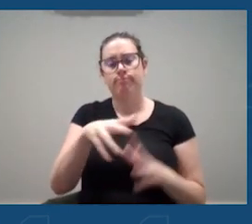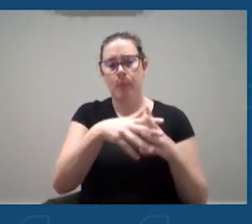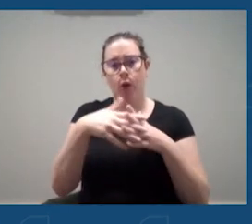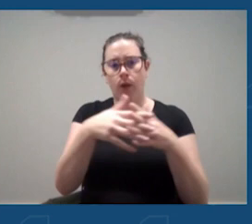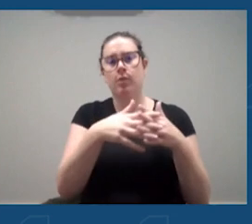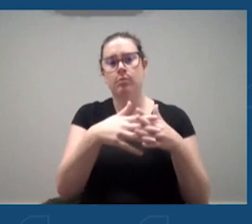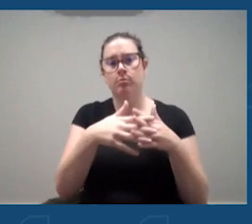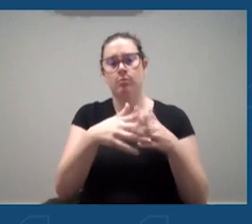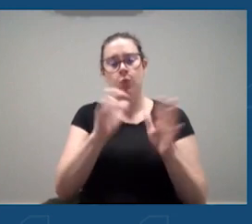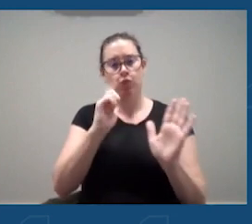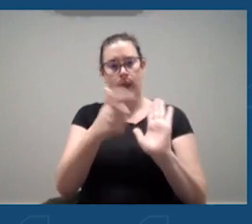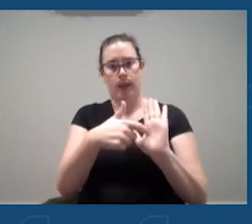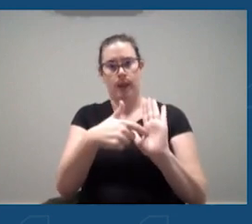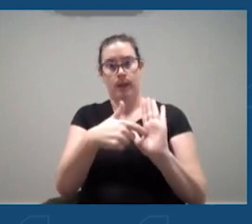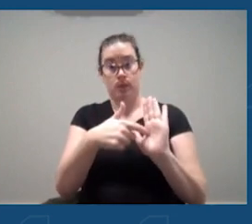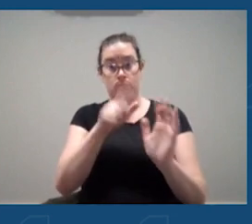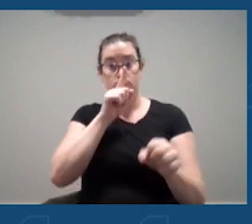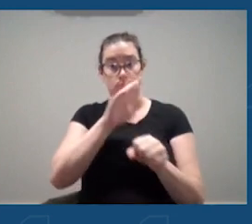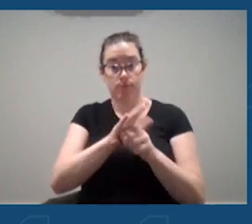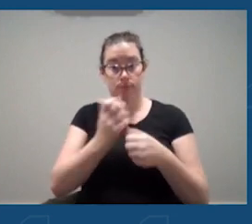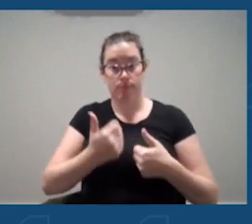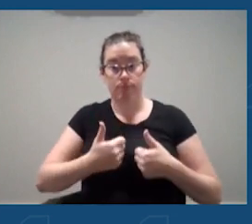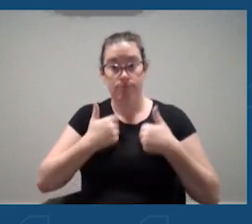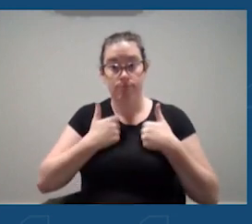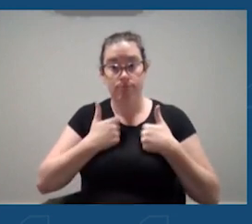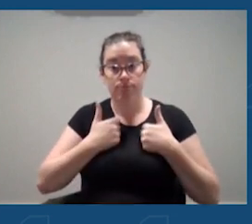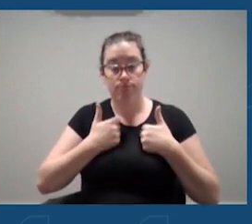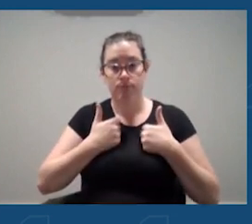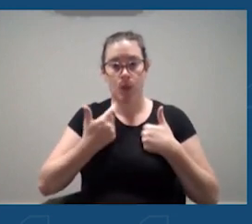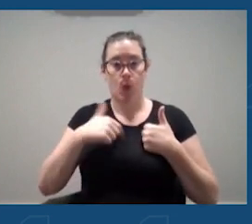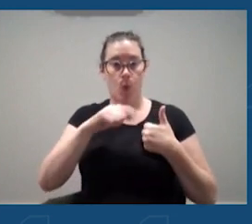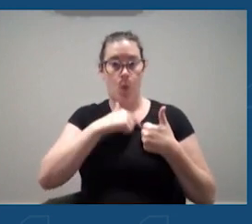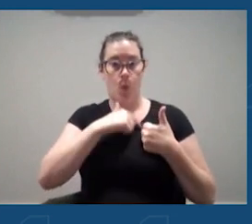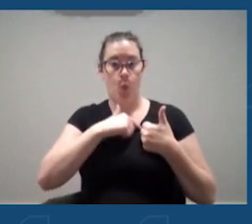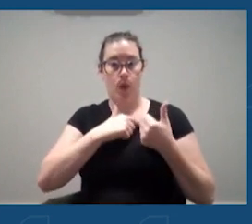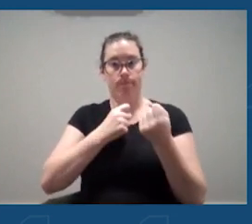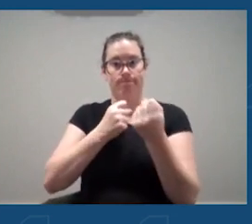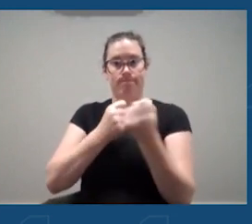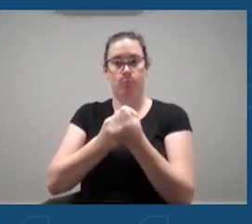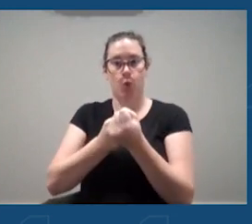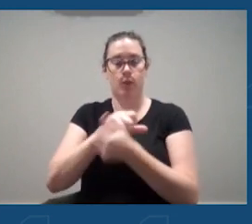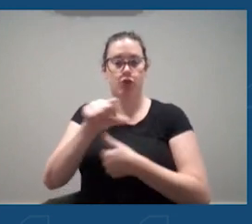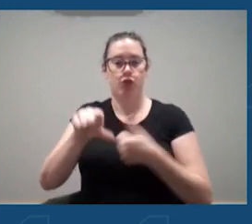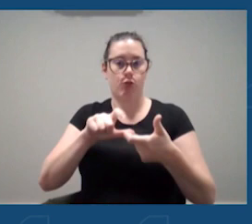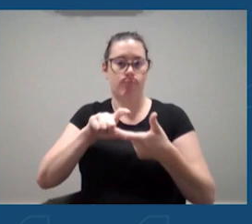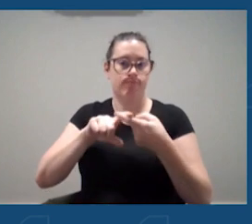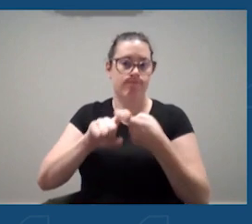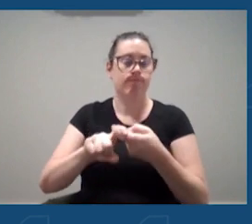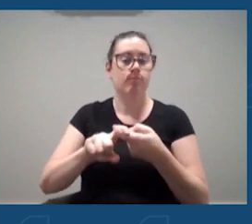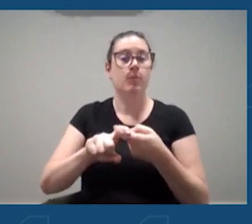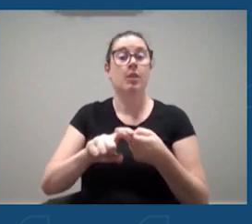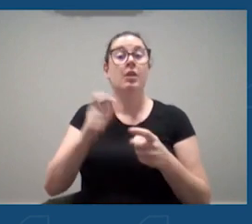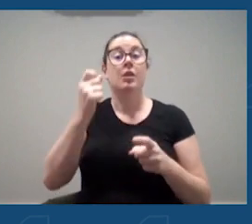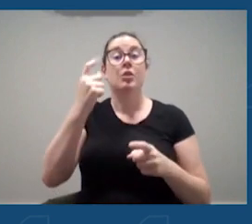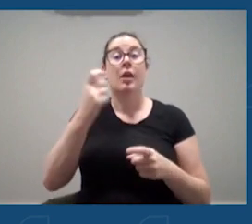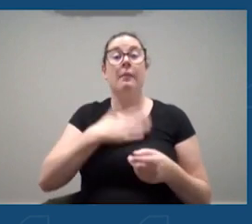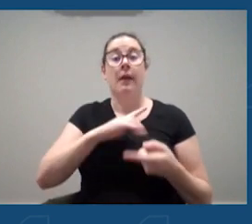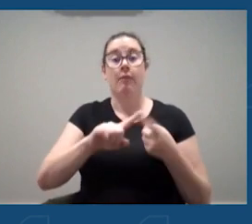what reality is. We stand together. Now, my friend Neely